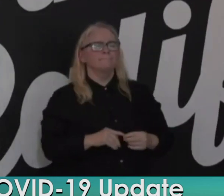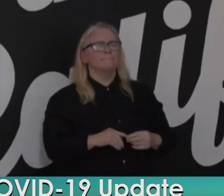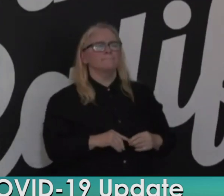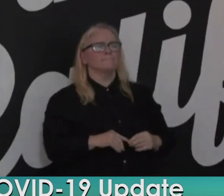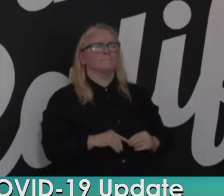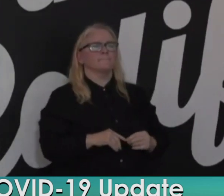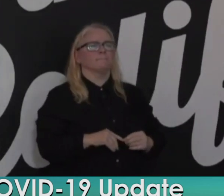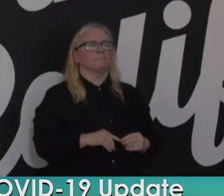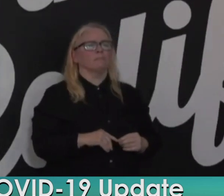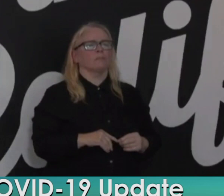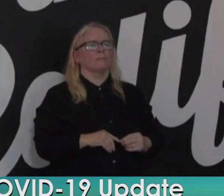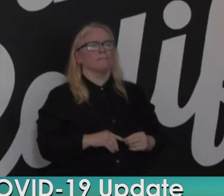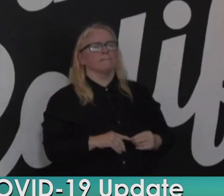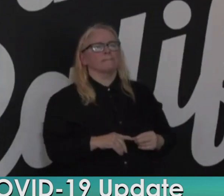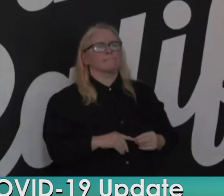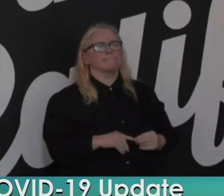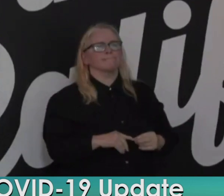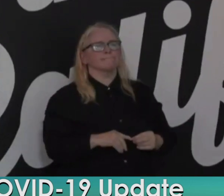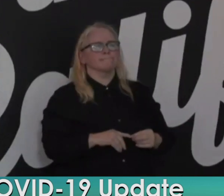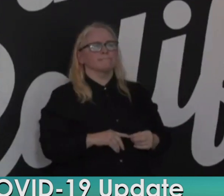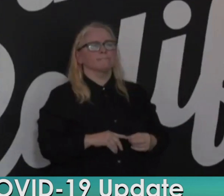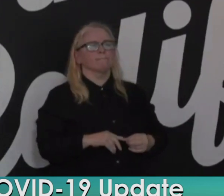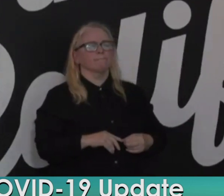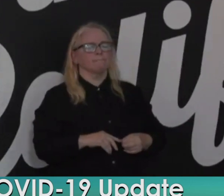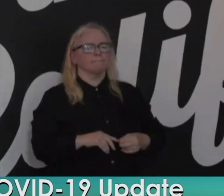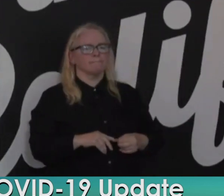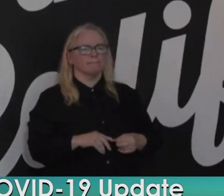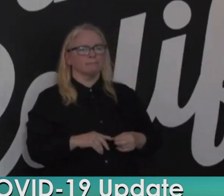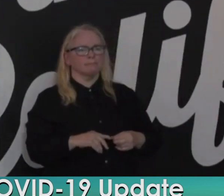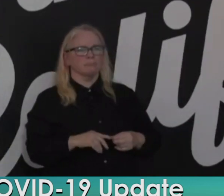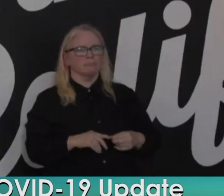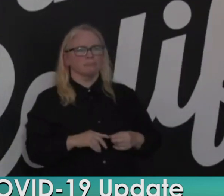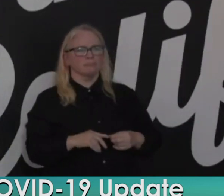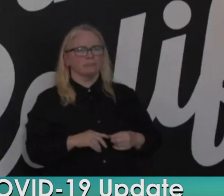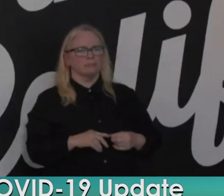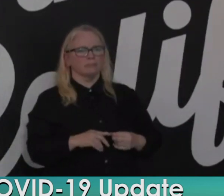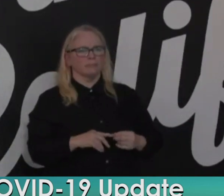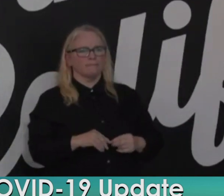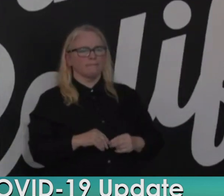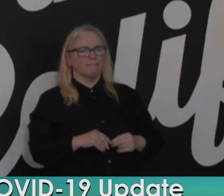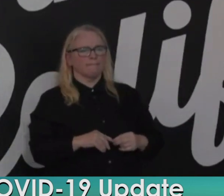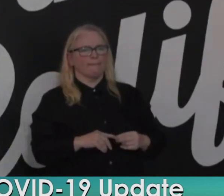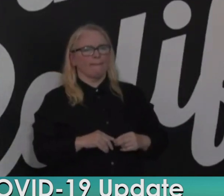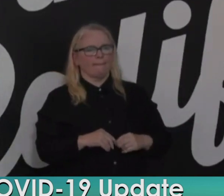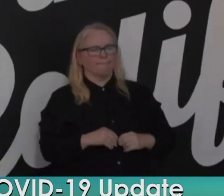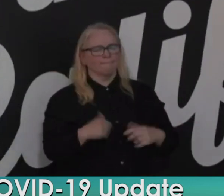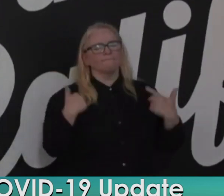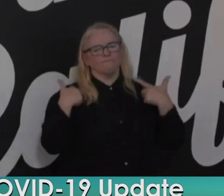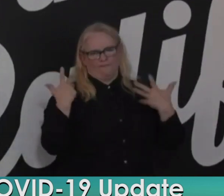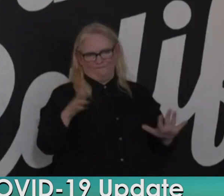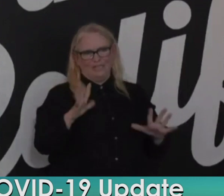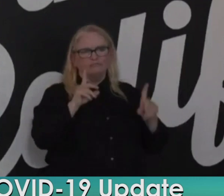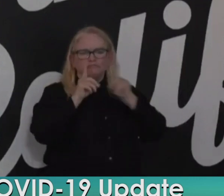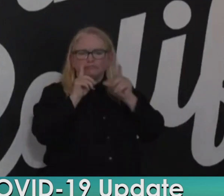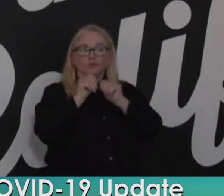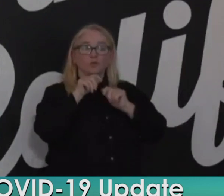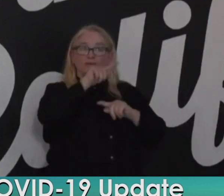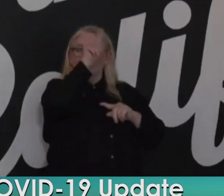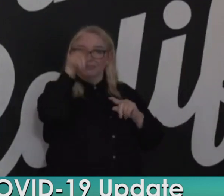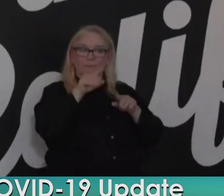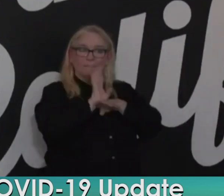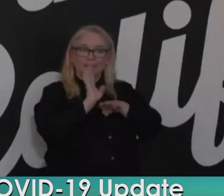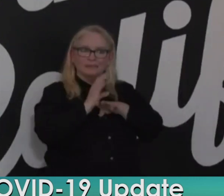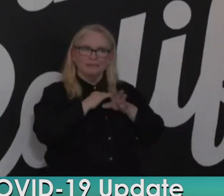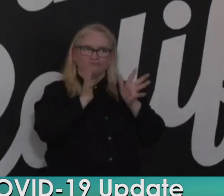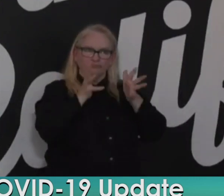referenced, we've been having very robust outreach, or we are engaged in robust outreach, sector by sector, all